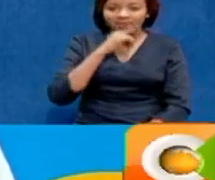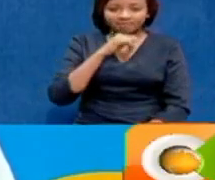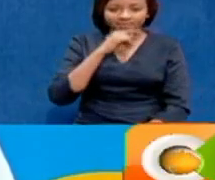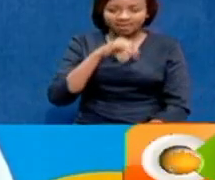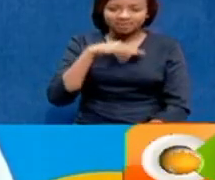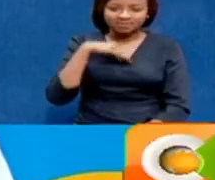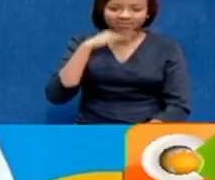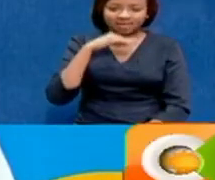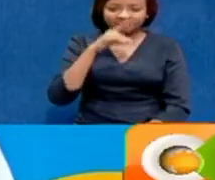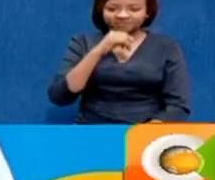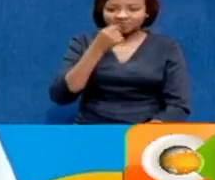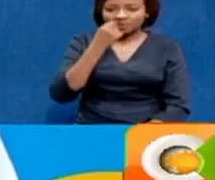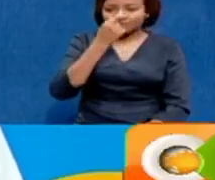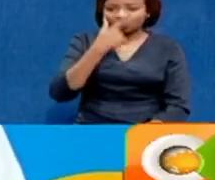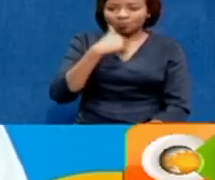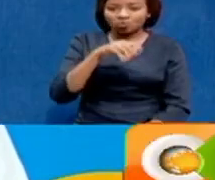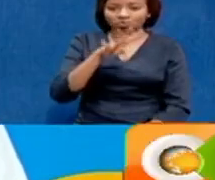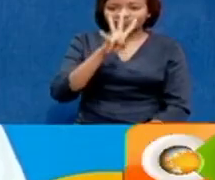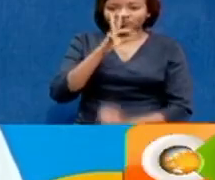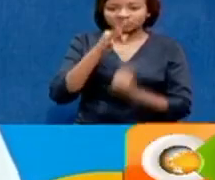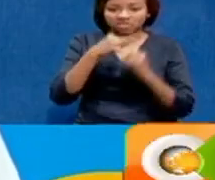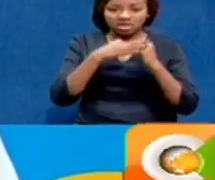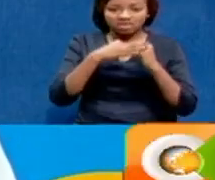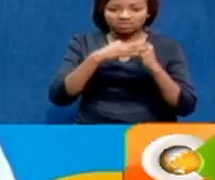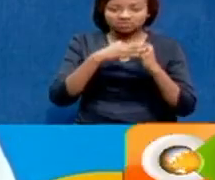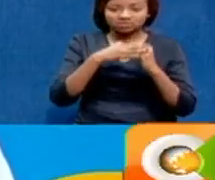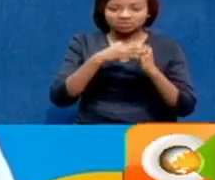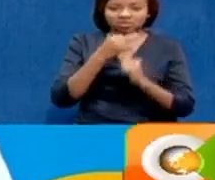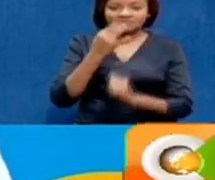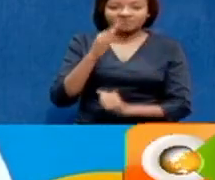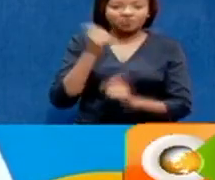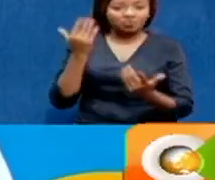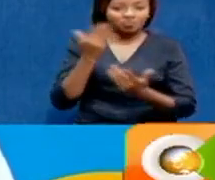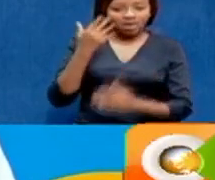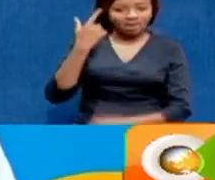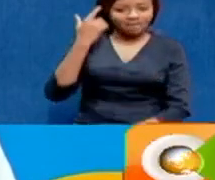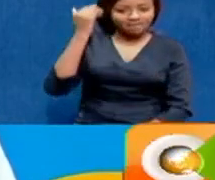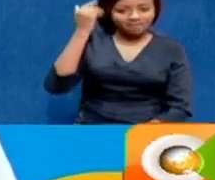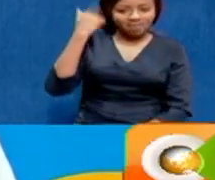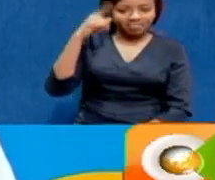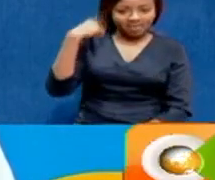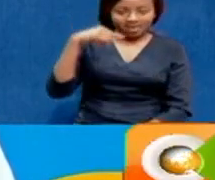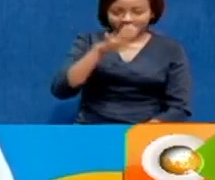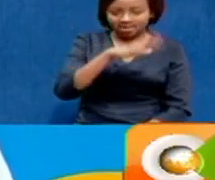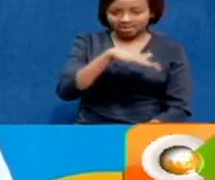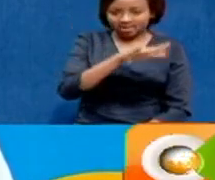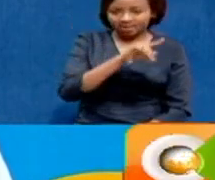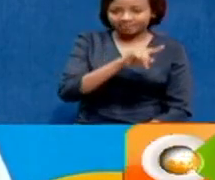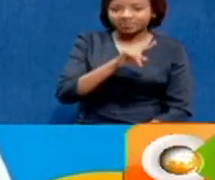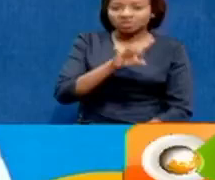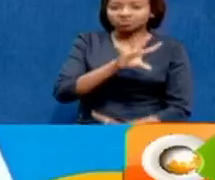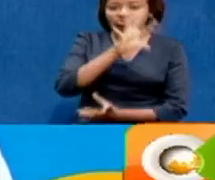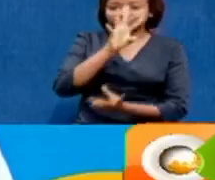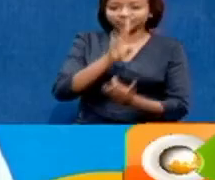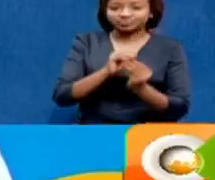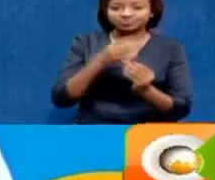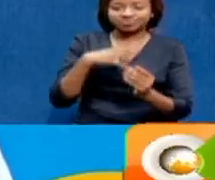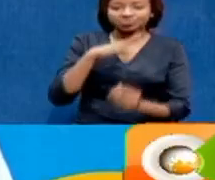patient aged 48 years old from Mathare, and this brings our